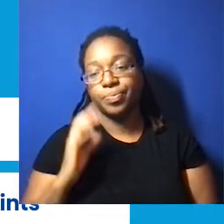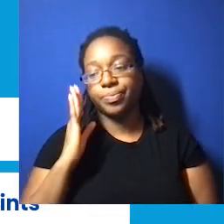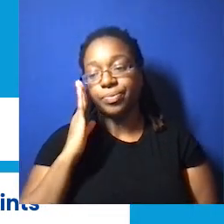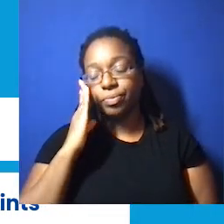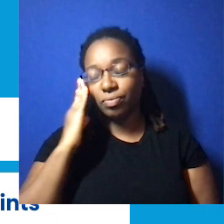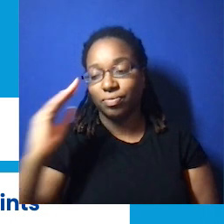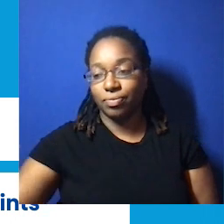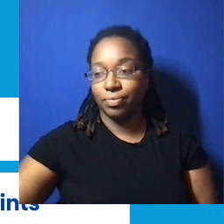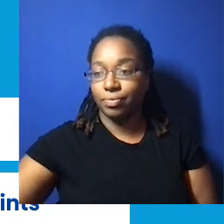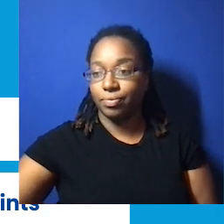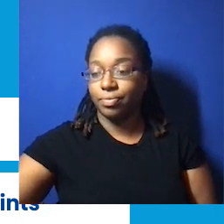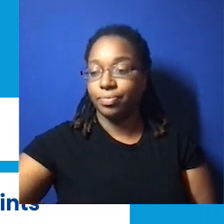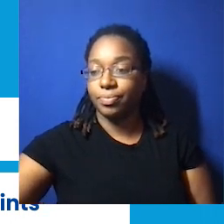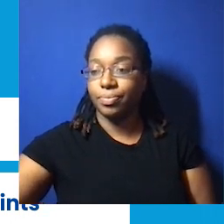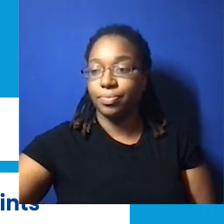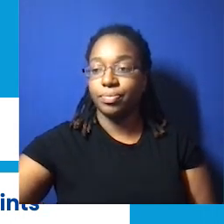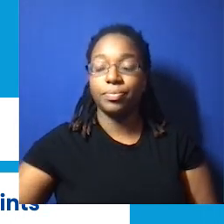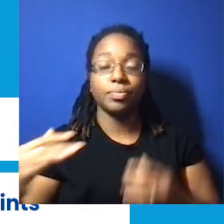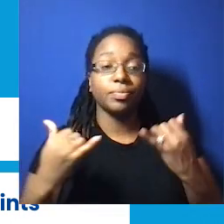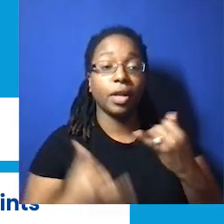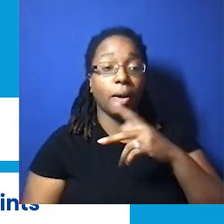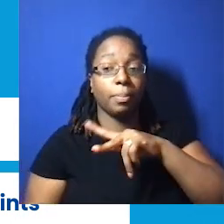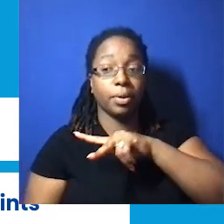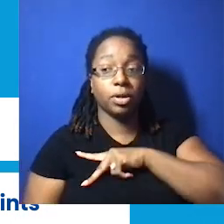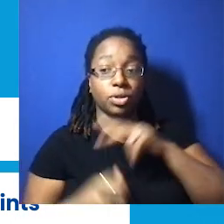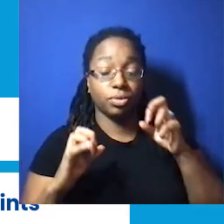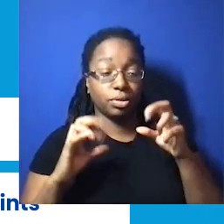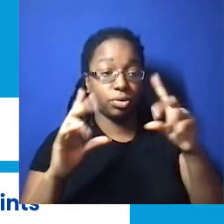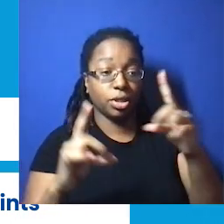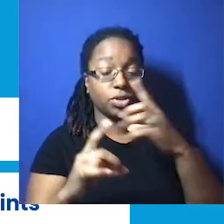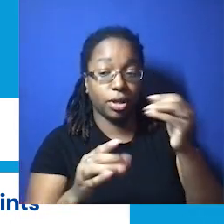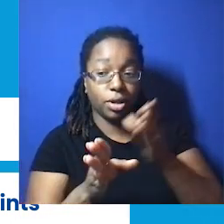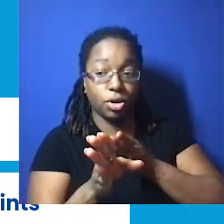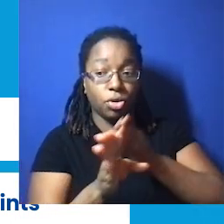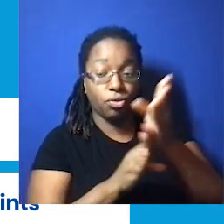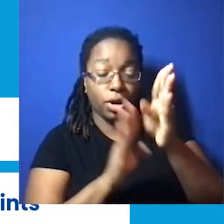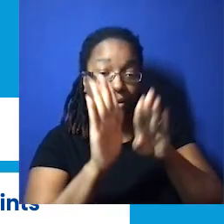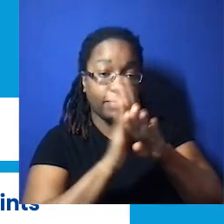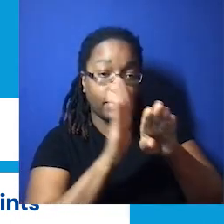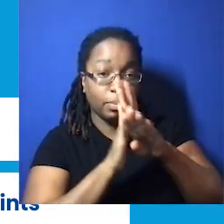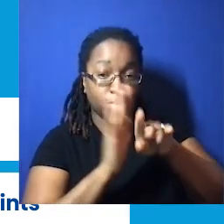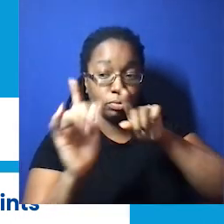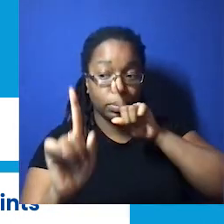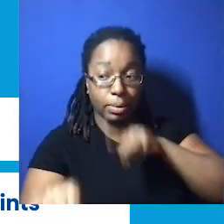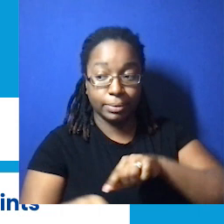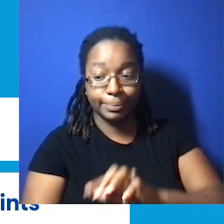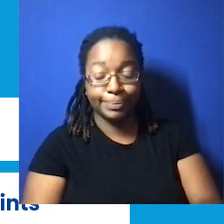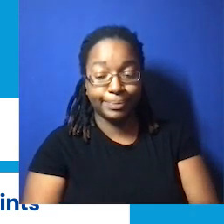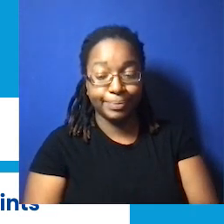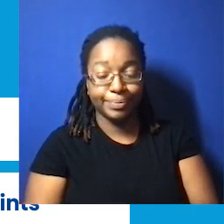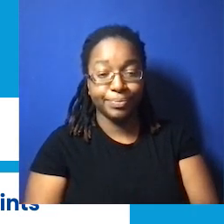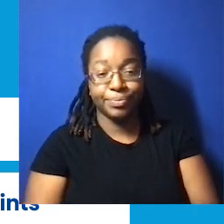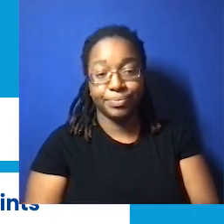All right, up next, we're going to talk about the personal education and career development responses.